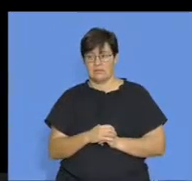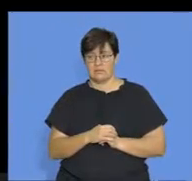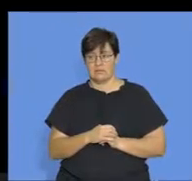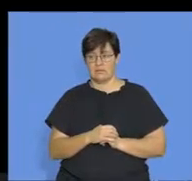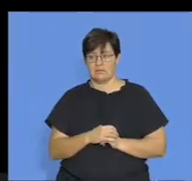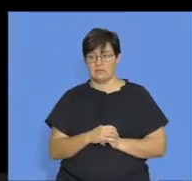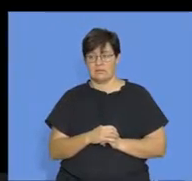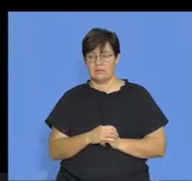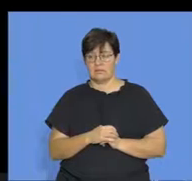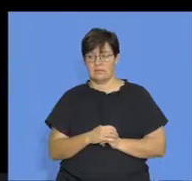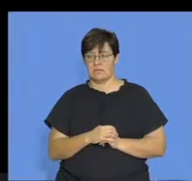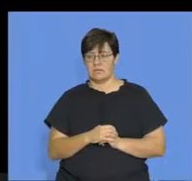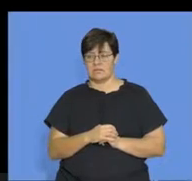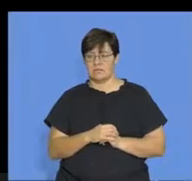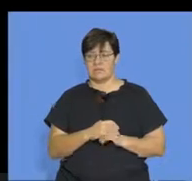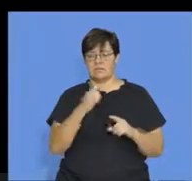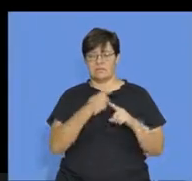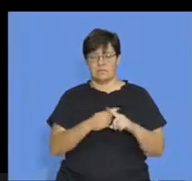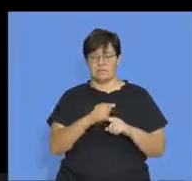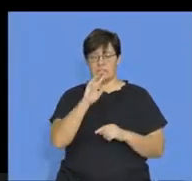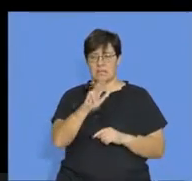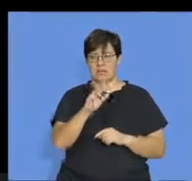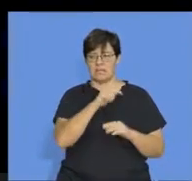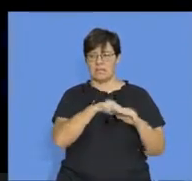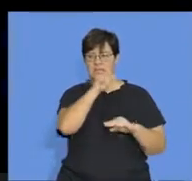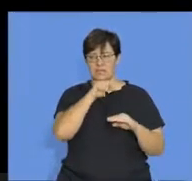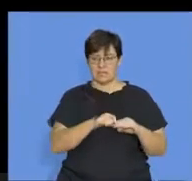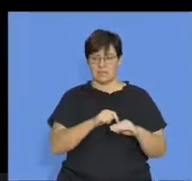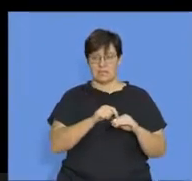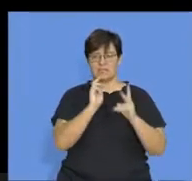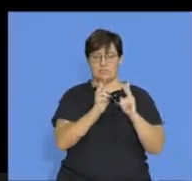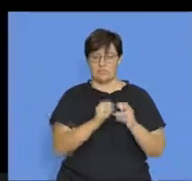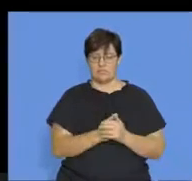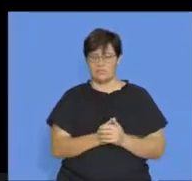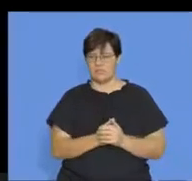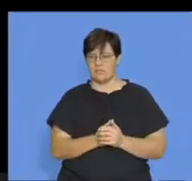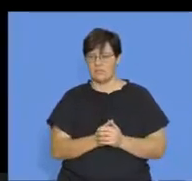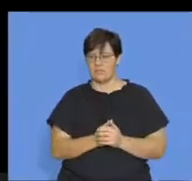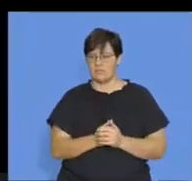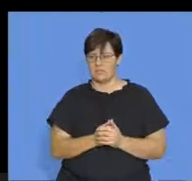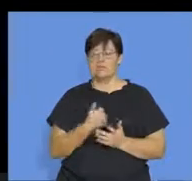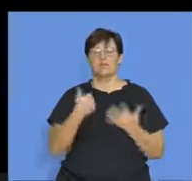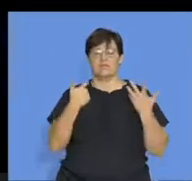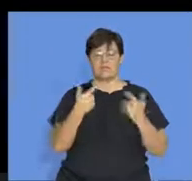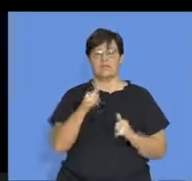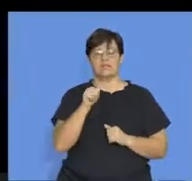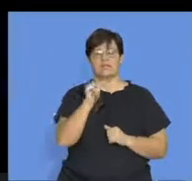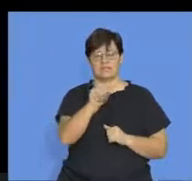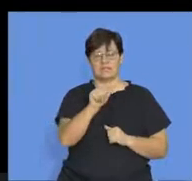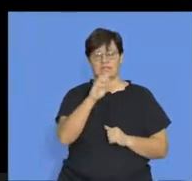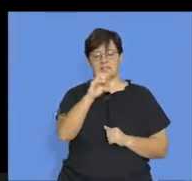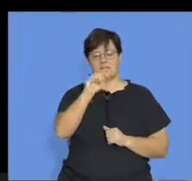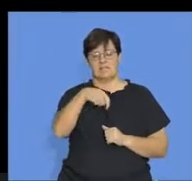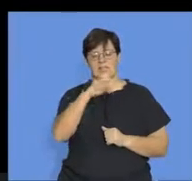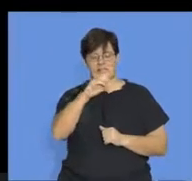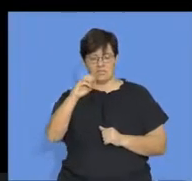10%, right? And then times 9 divided by 12. I'm hoping I don't get decimals.